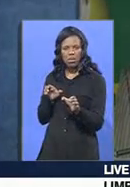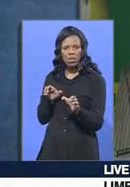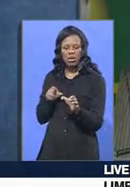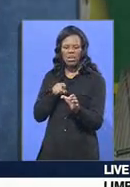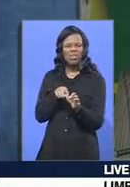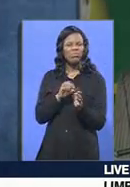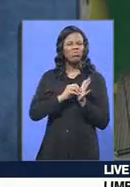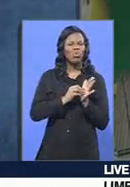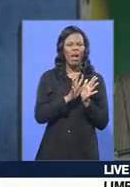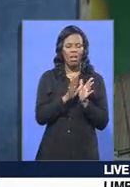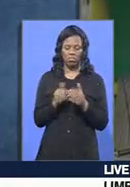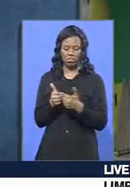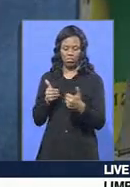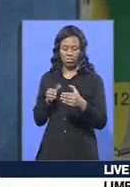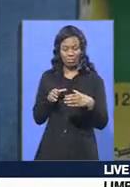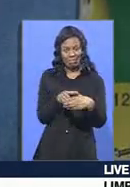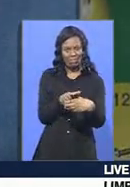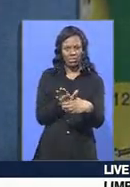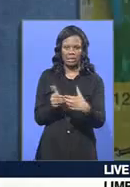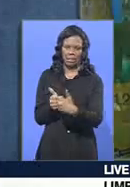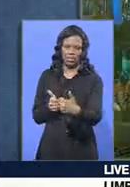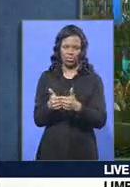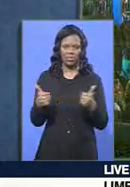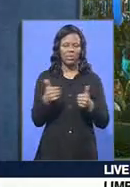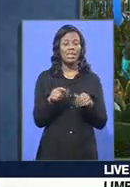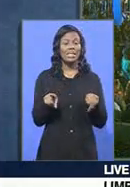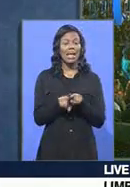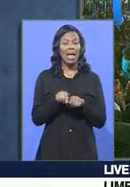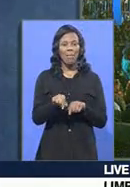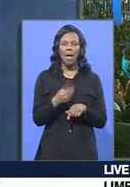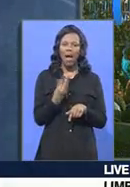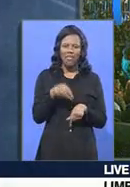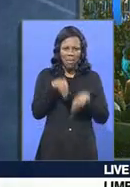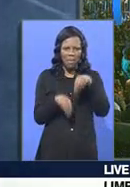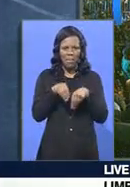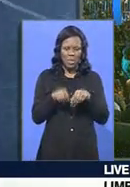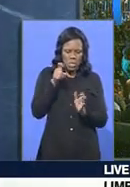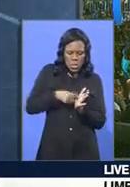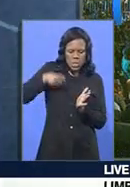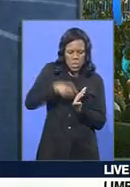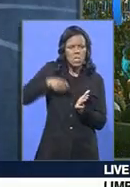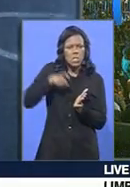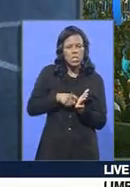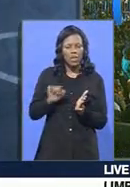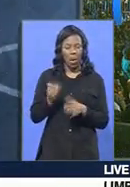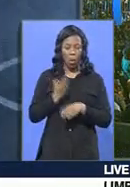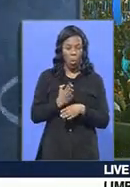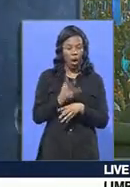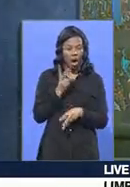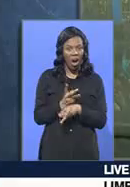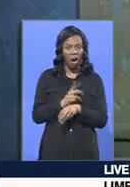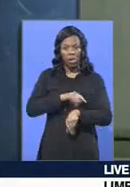Madiba performed hard labor in a lime quarry with other prisoners.